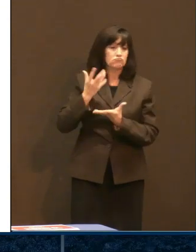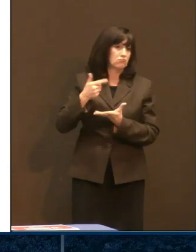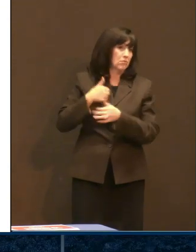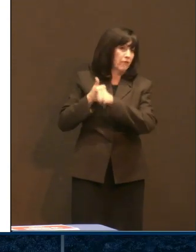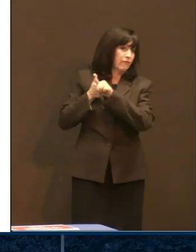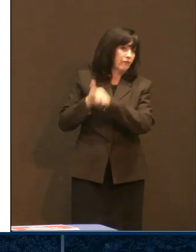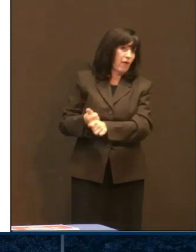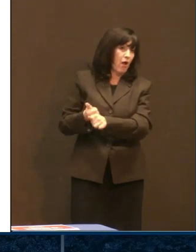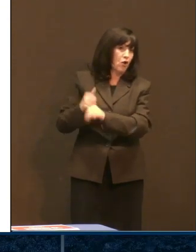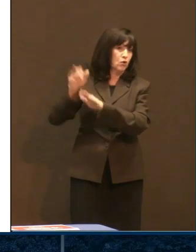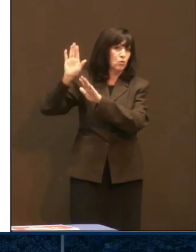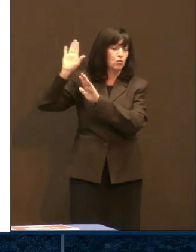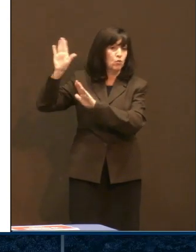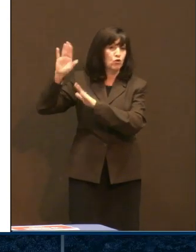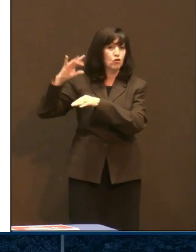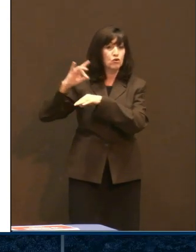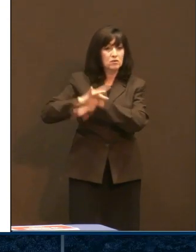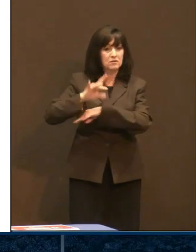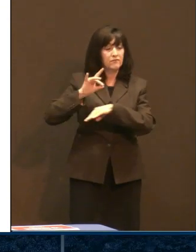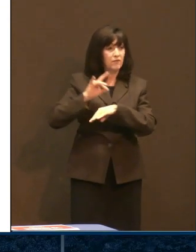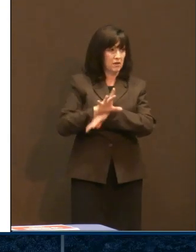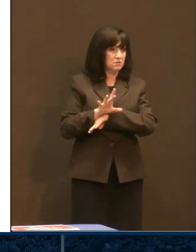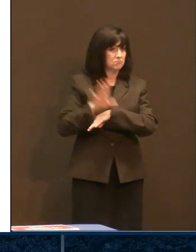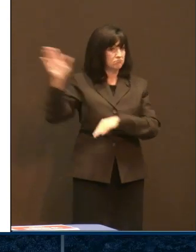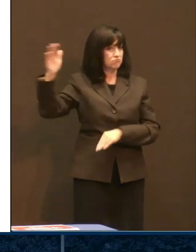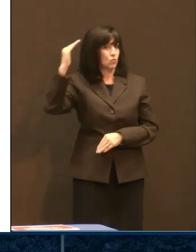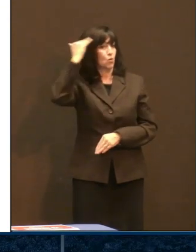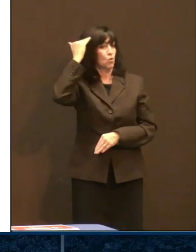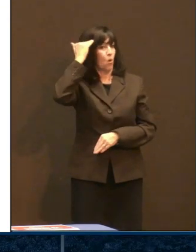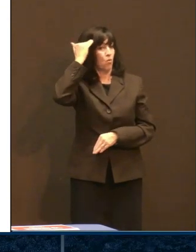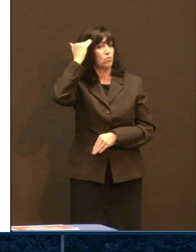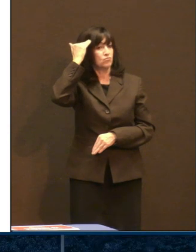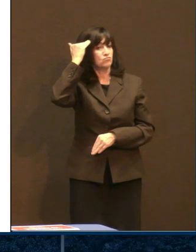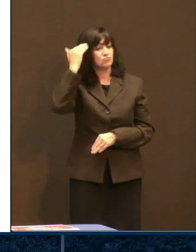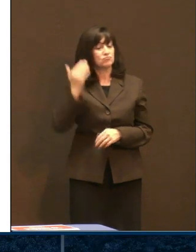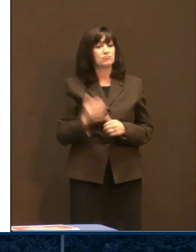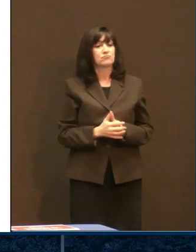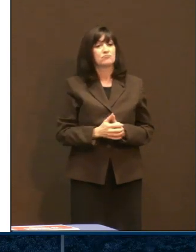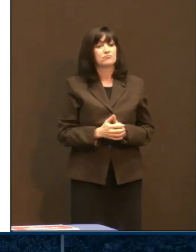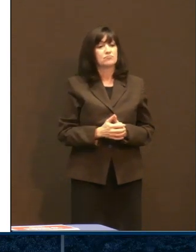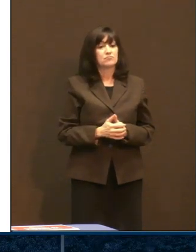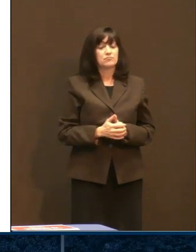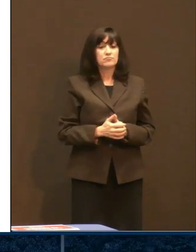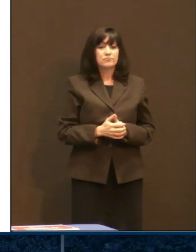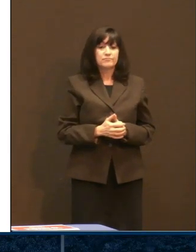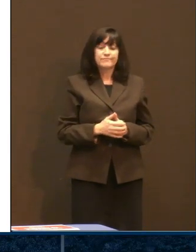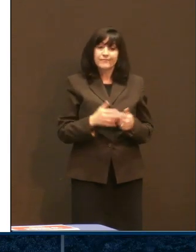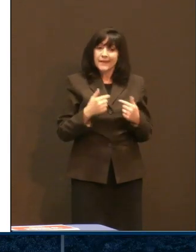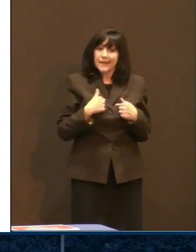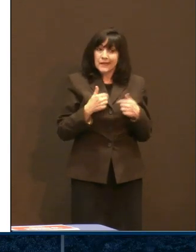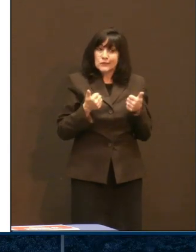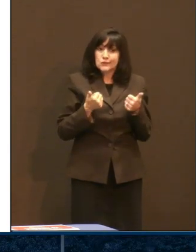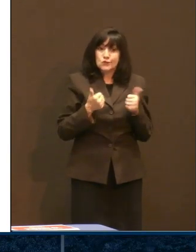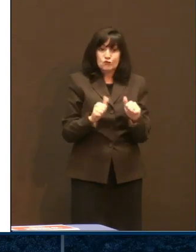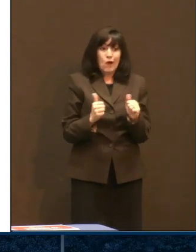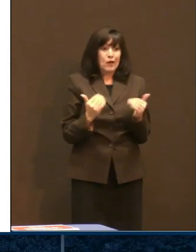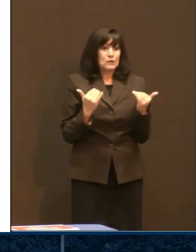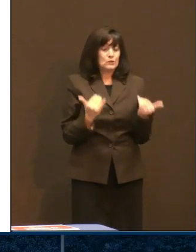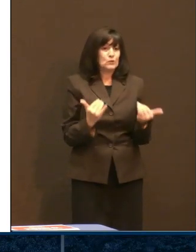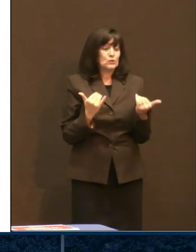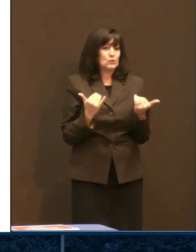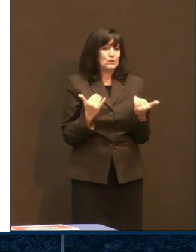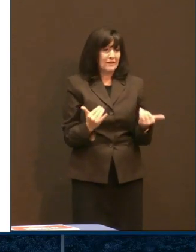us. And so we need to I tried to lay out today